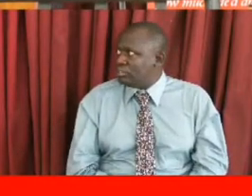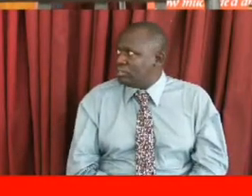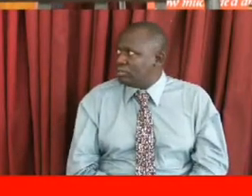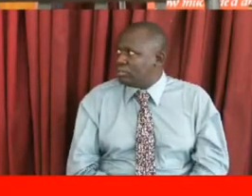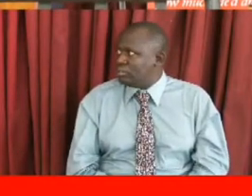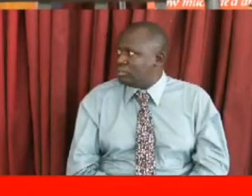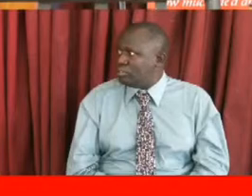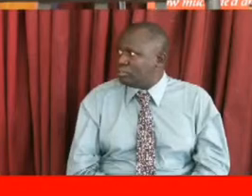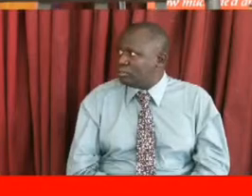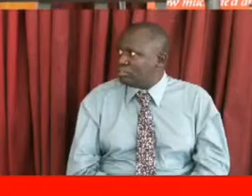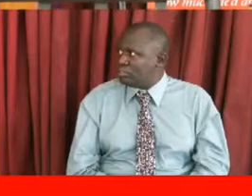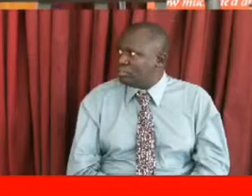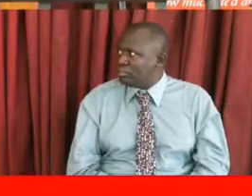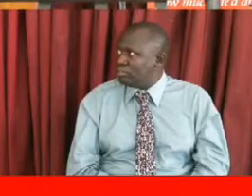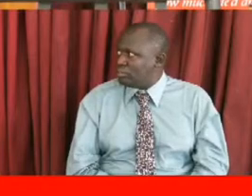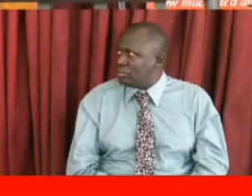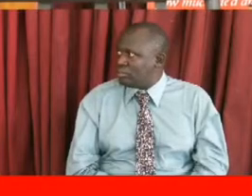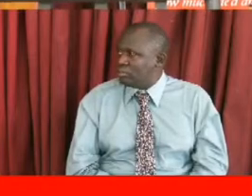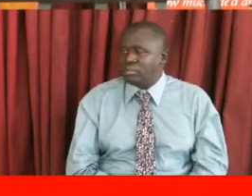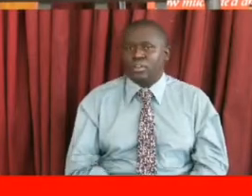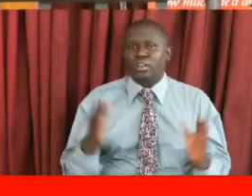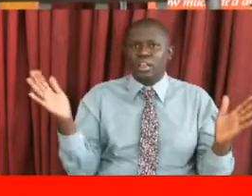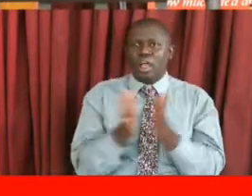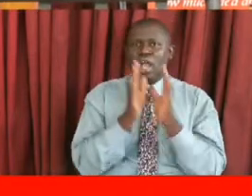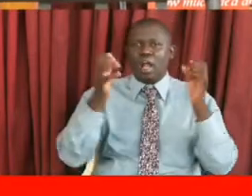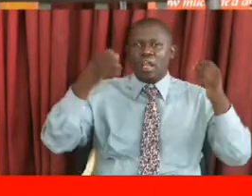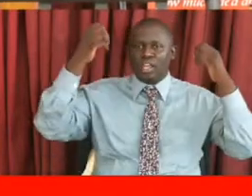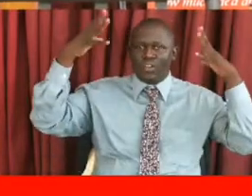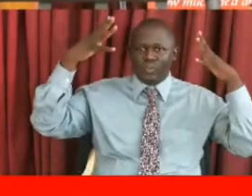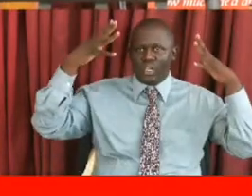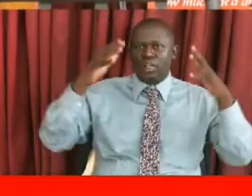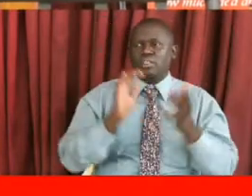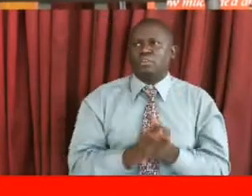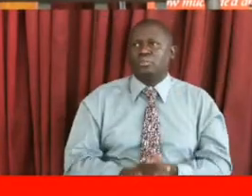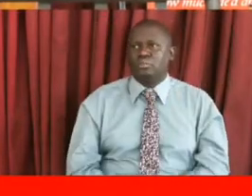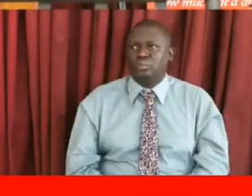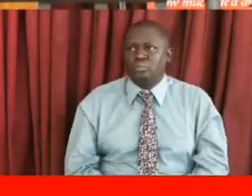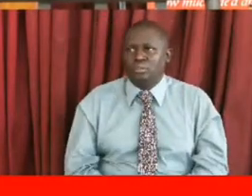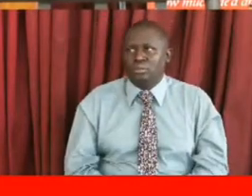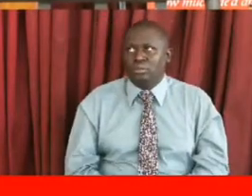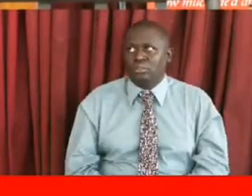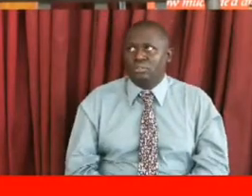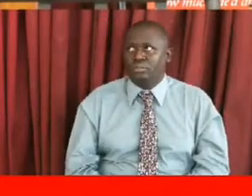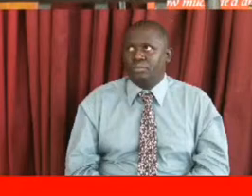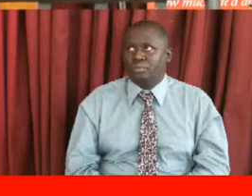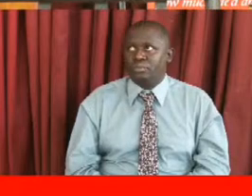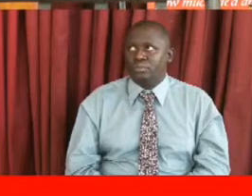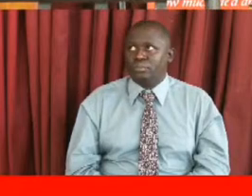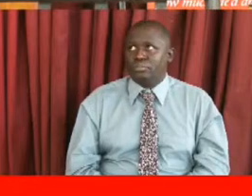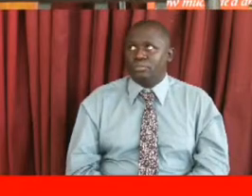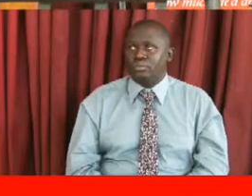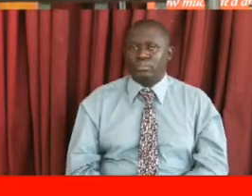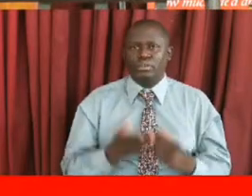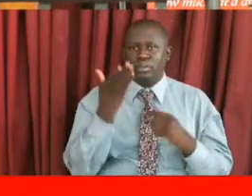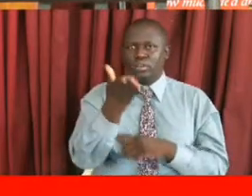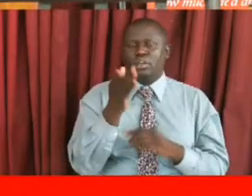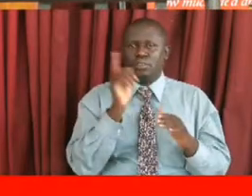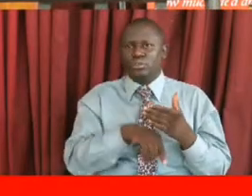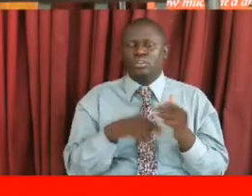amen amen hallelujah praise the name of the Lord there's a small message book I